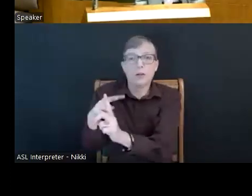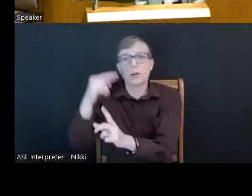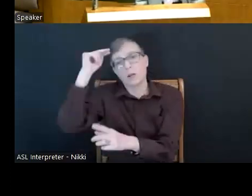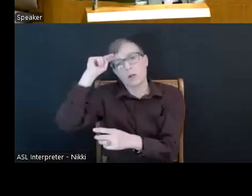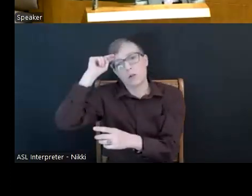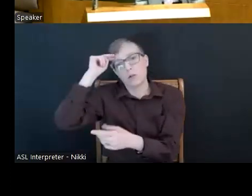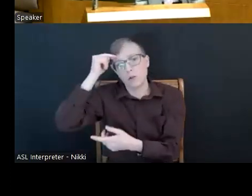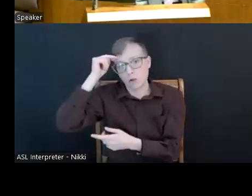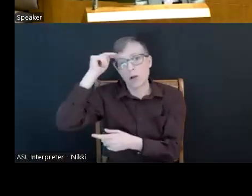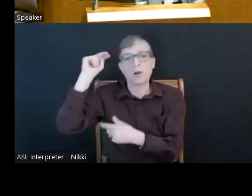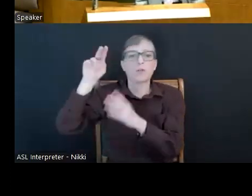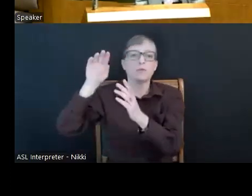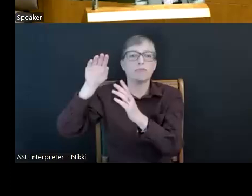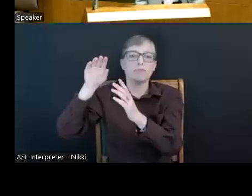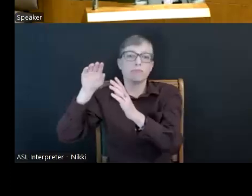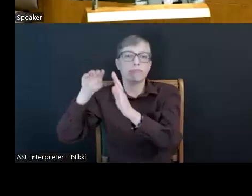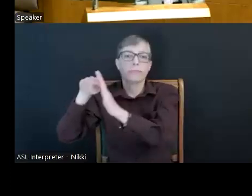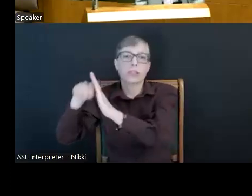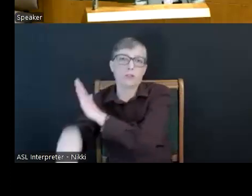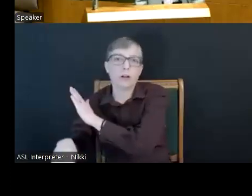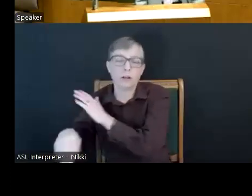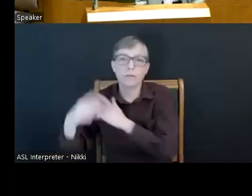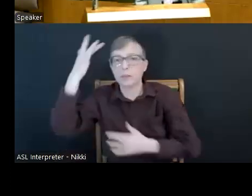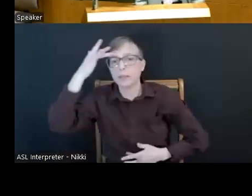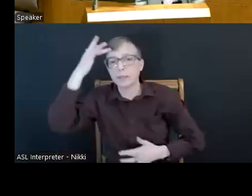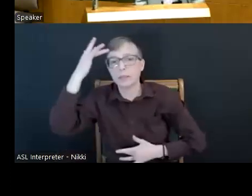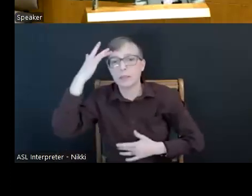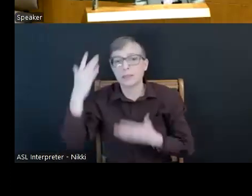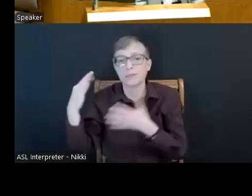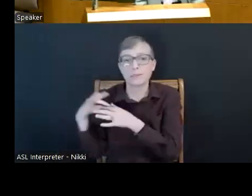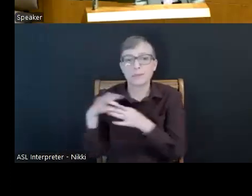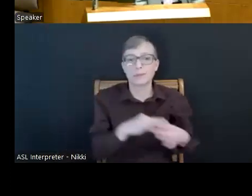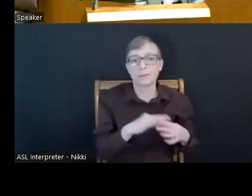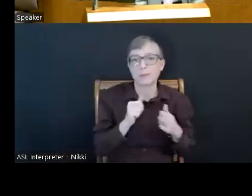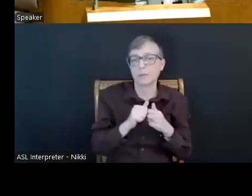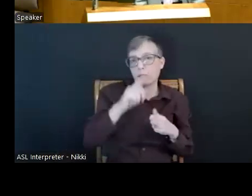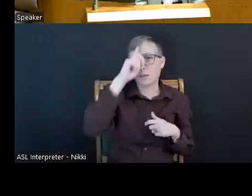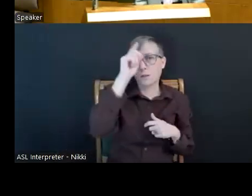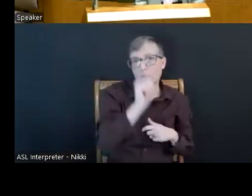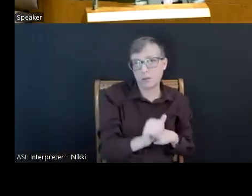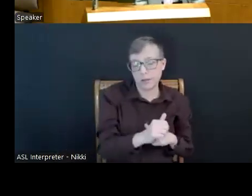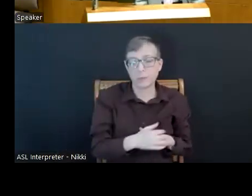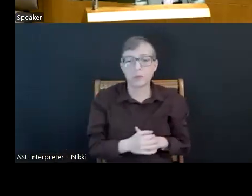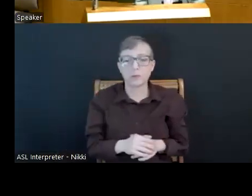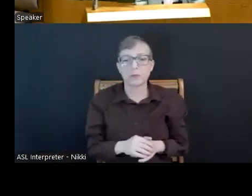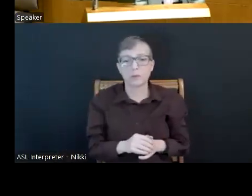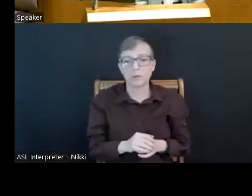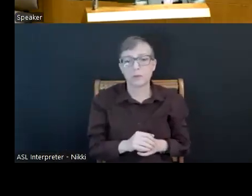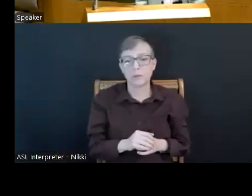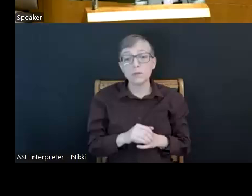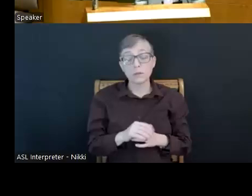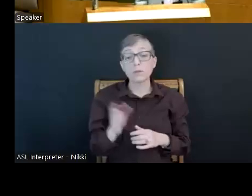it. But it's a condition that traditionally has been thought of as a disorder of peripheral